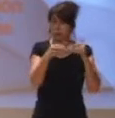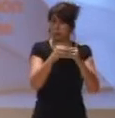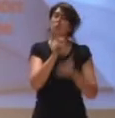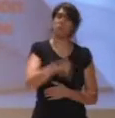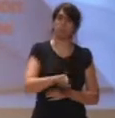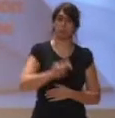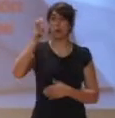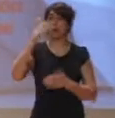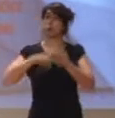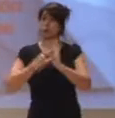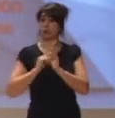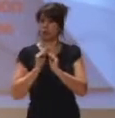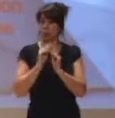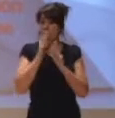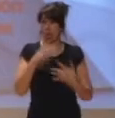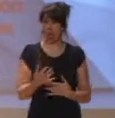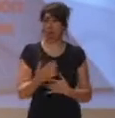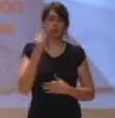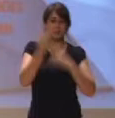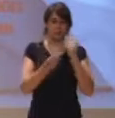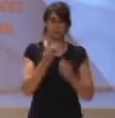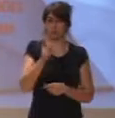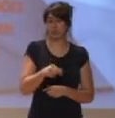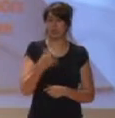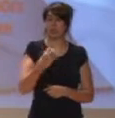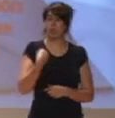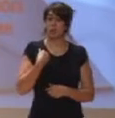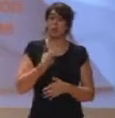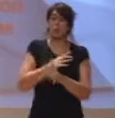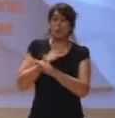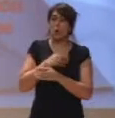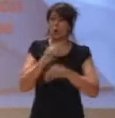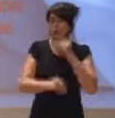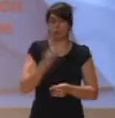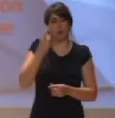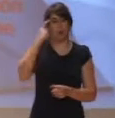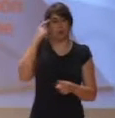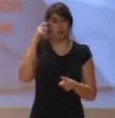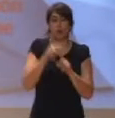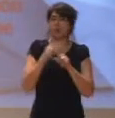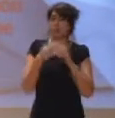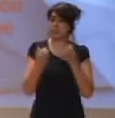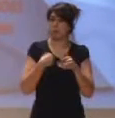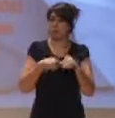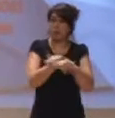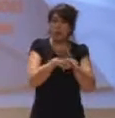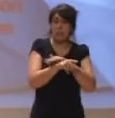but we are thinking of using these games for the